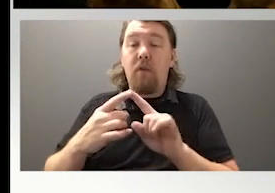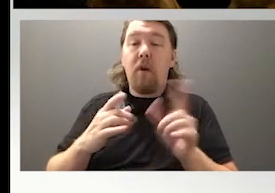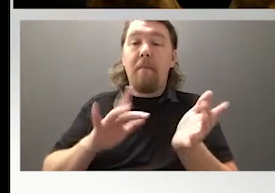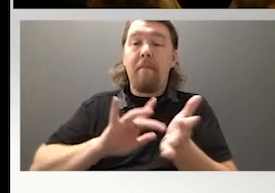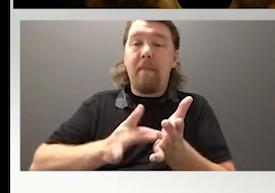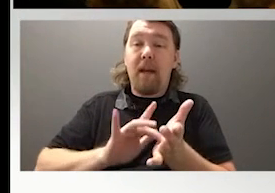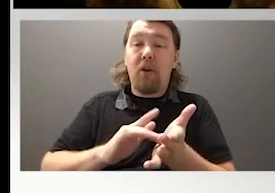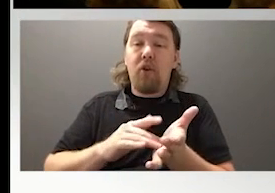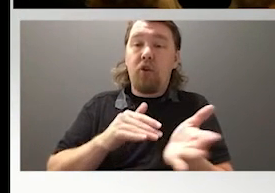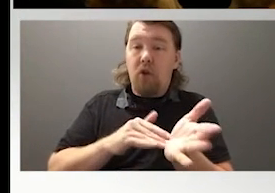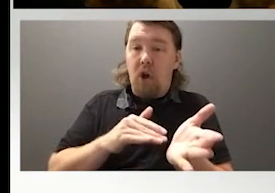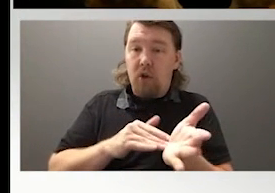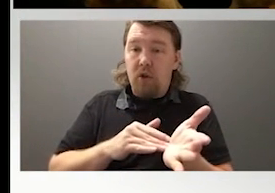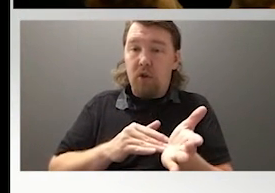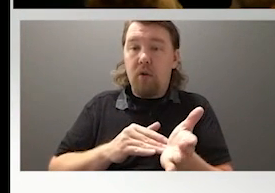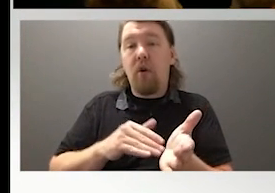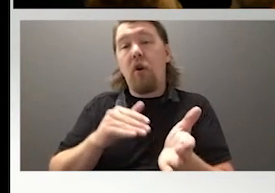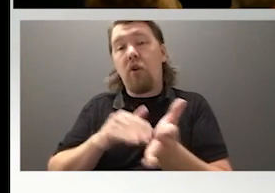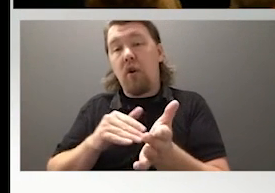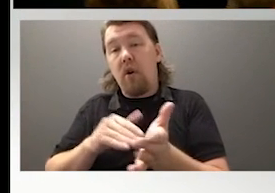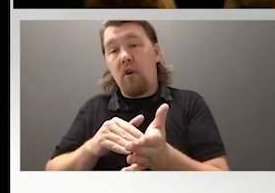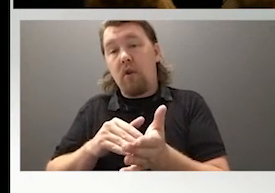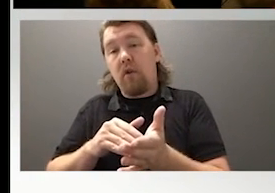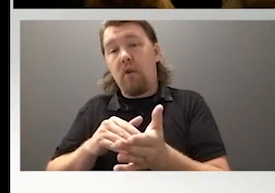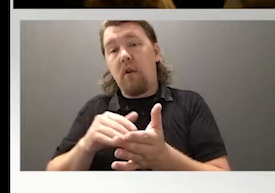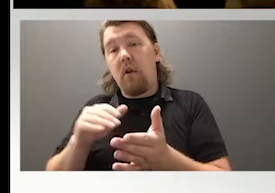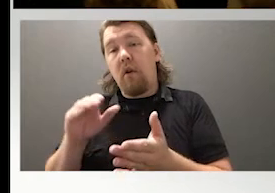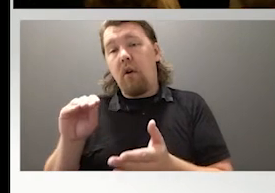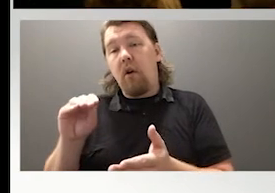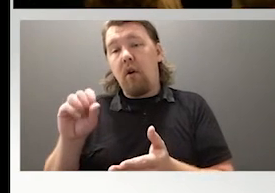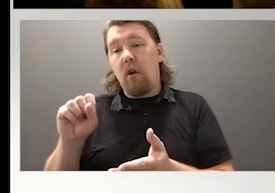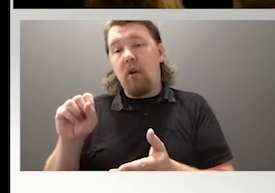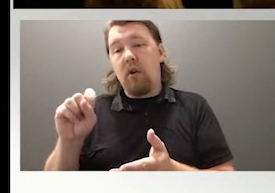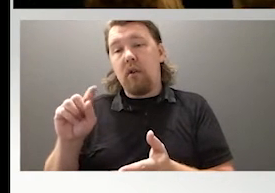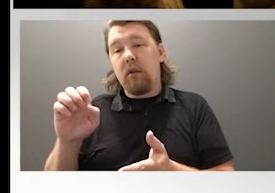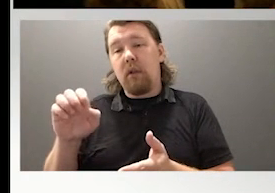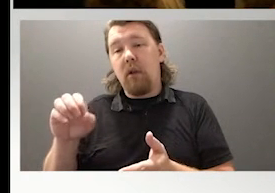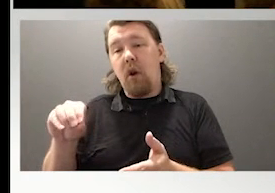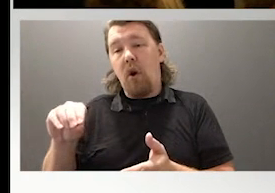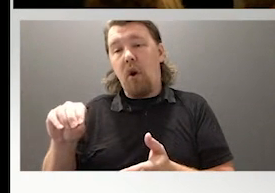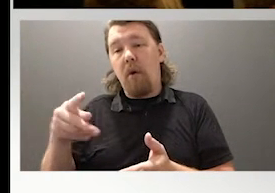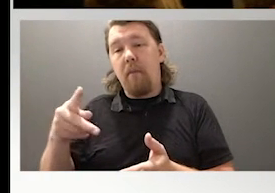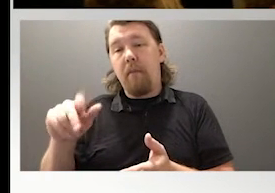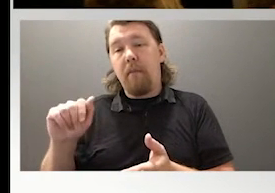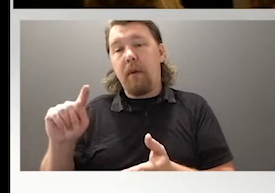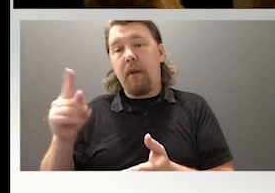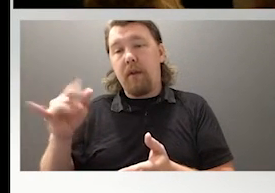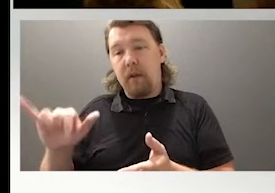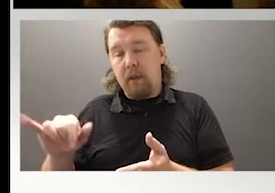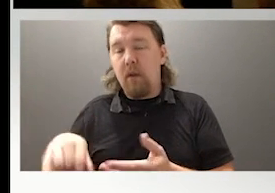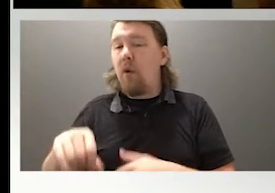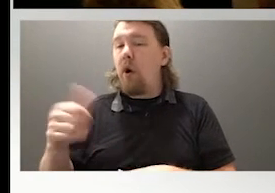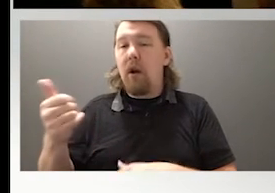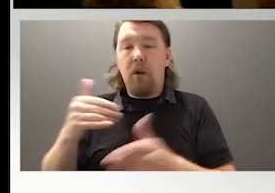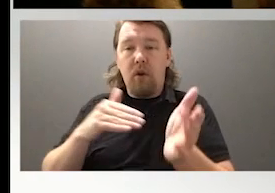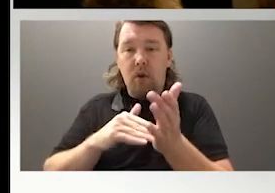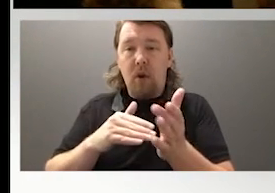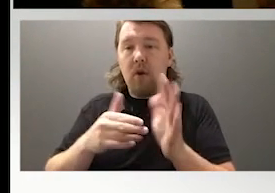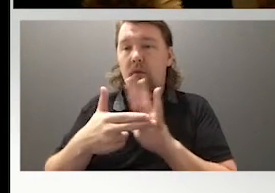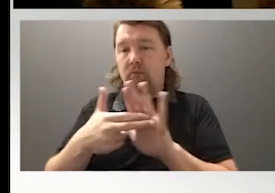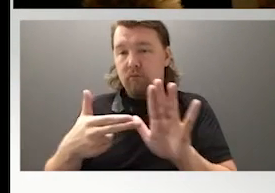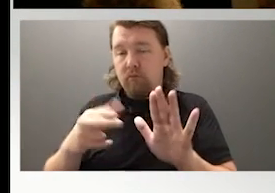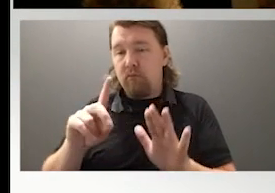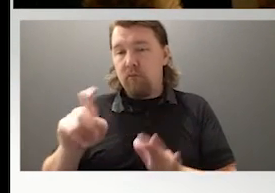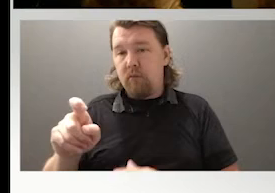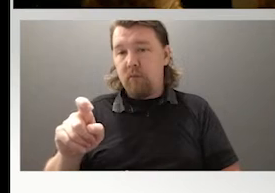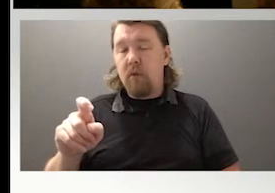doctor, a doctor of osteopathy, or other medical records documenting a diagnosis of cerebral palsy